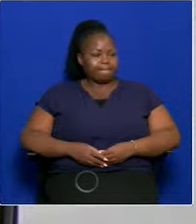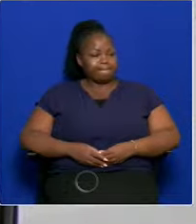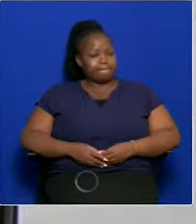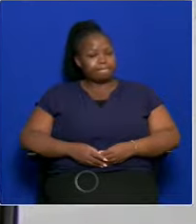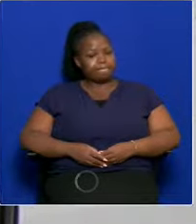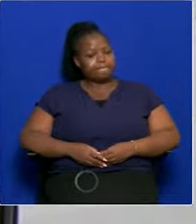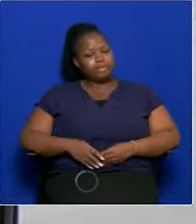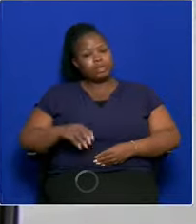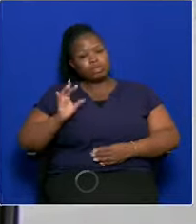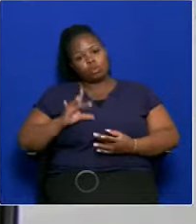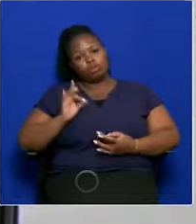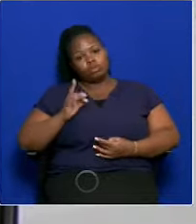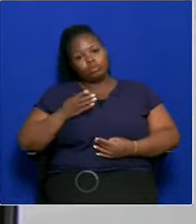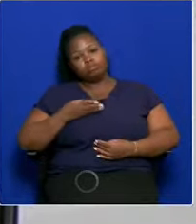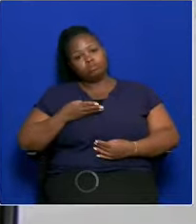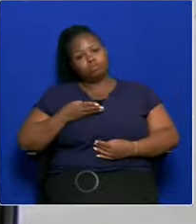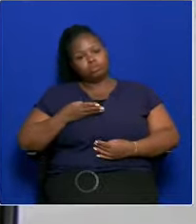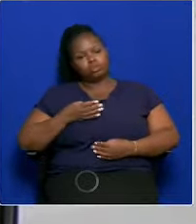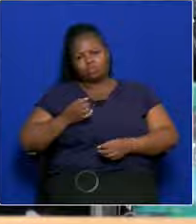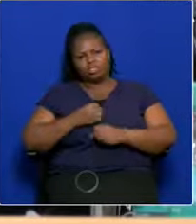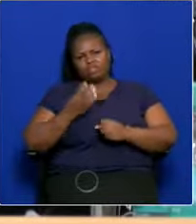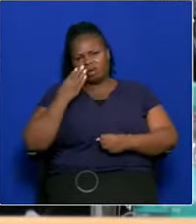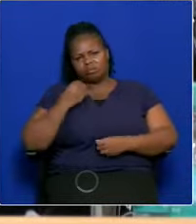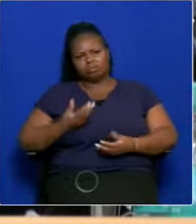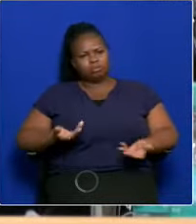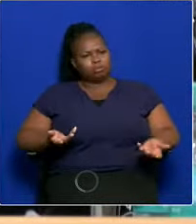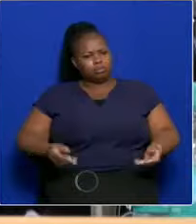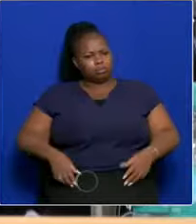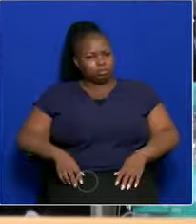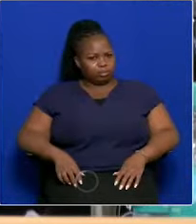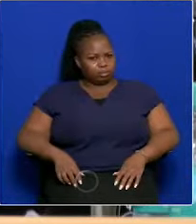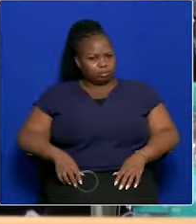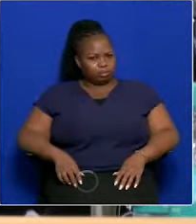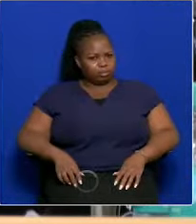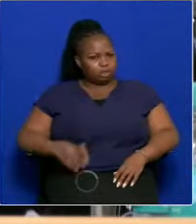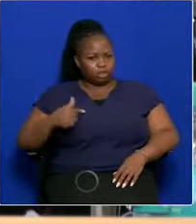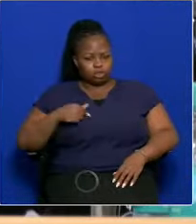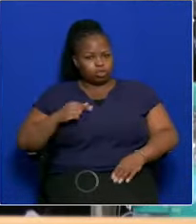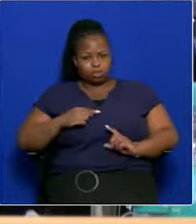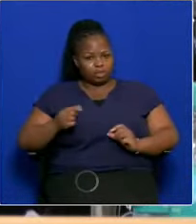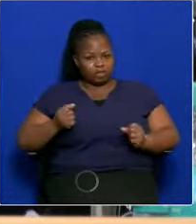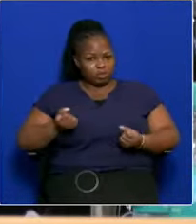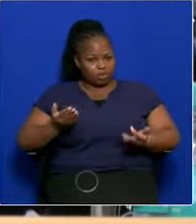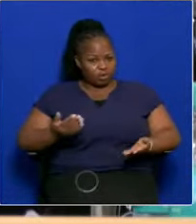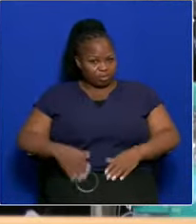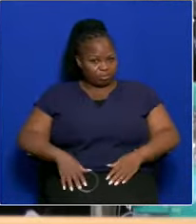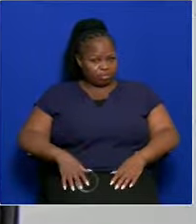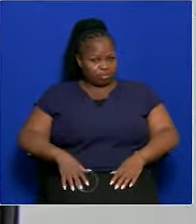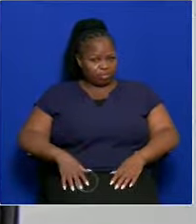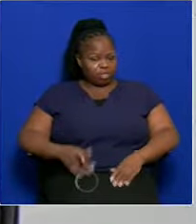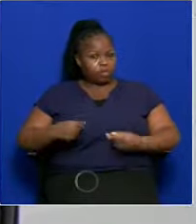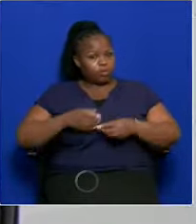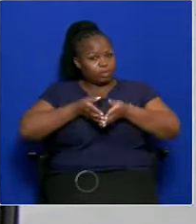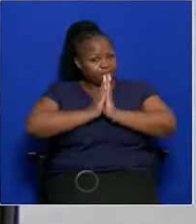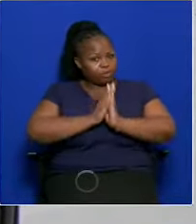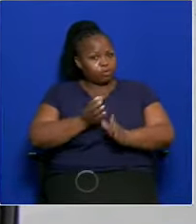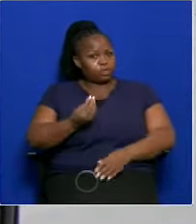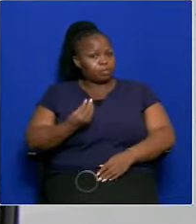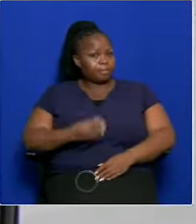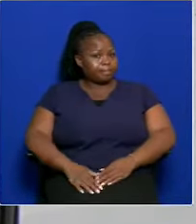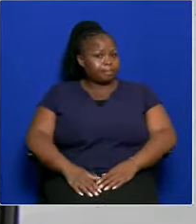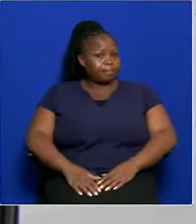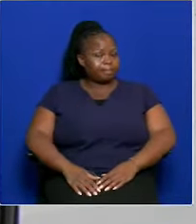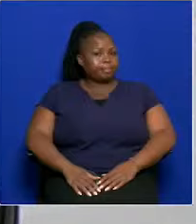and nobody asked. And you didn't offer either, despite our request for the WhatsApps. I thought